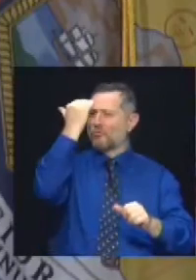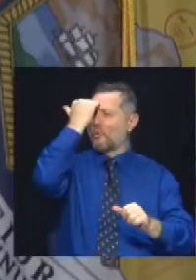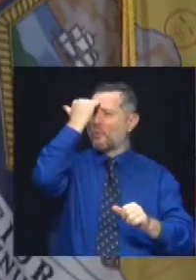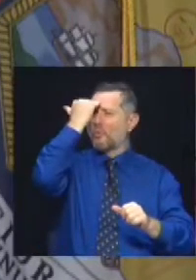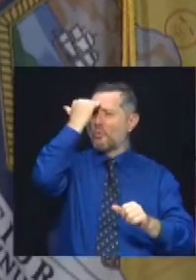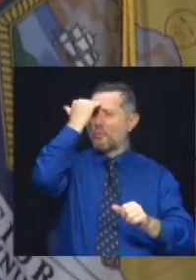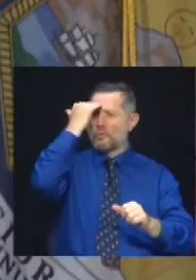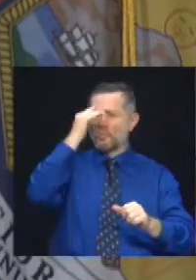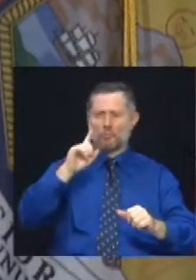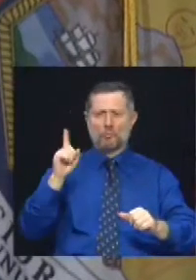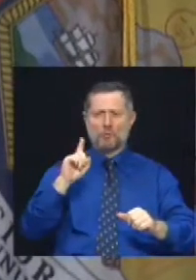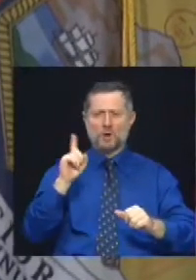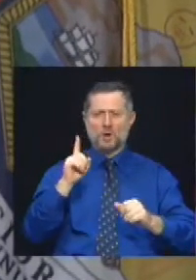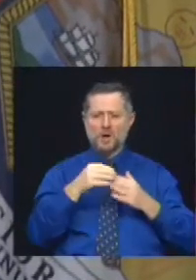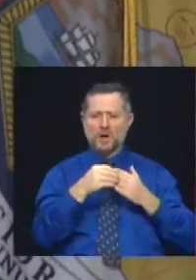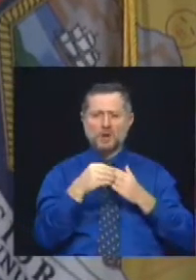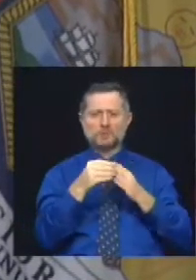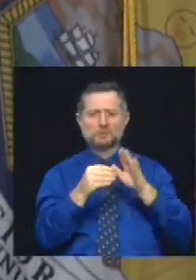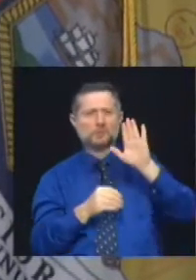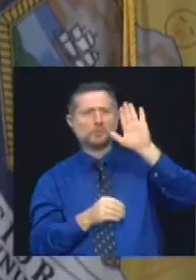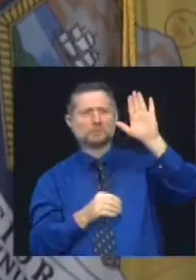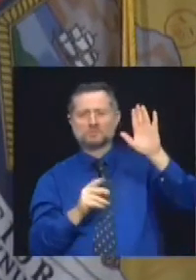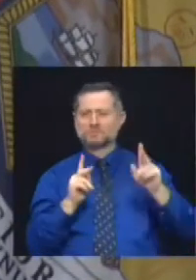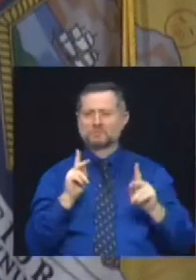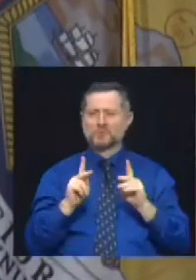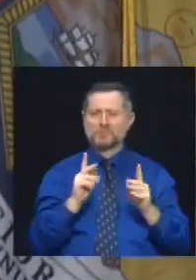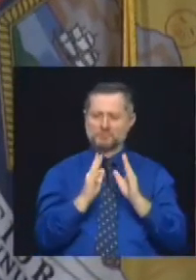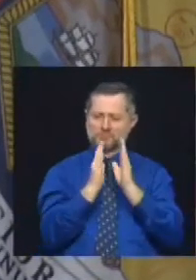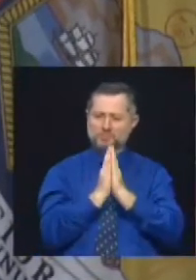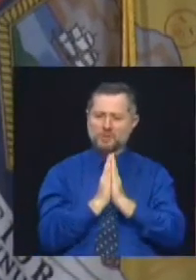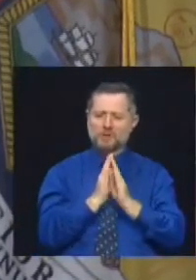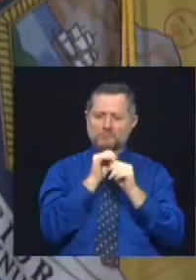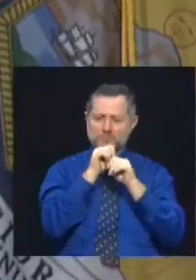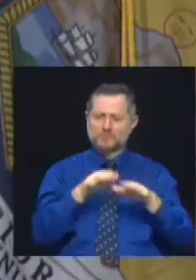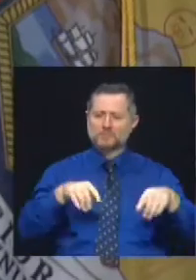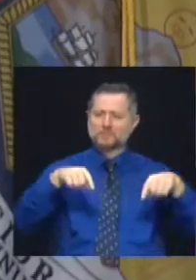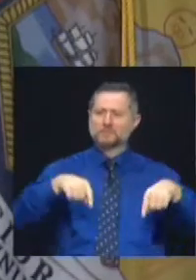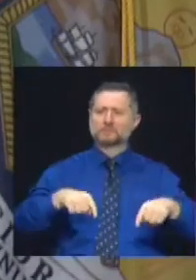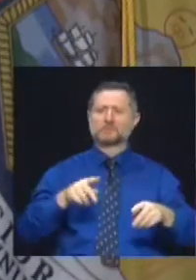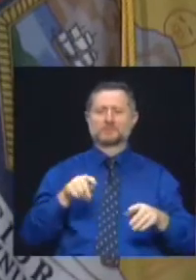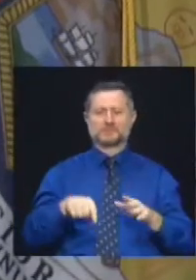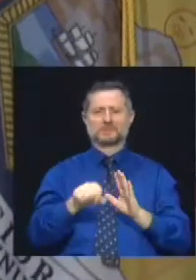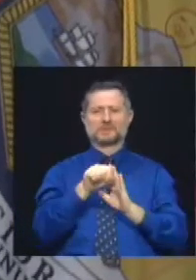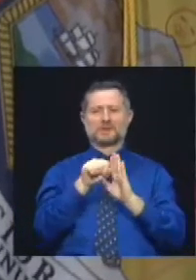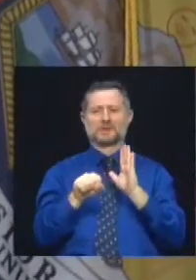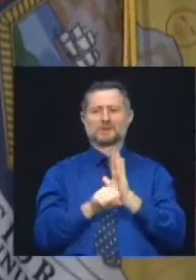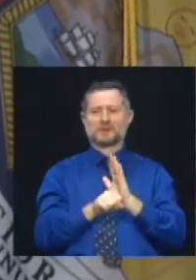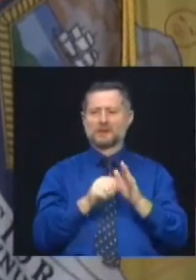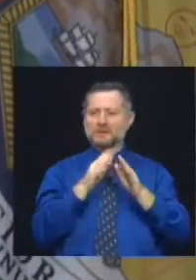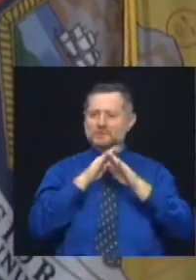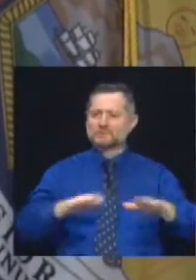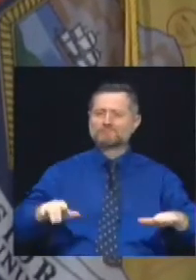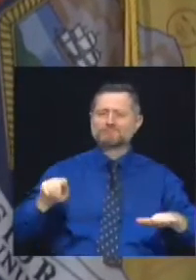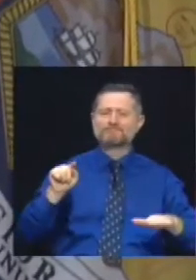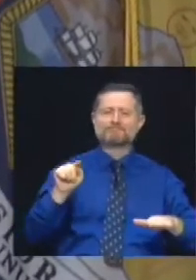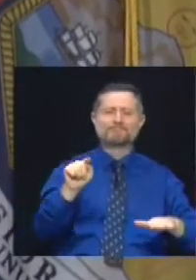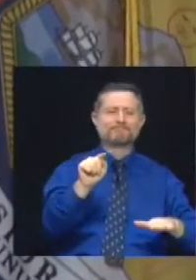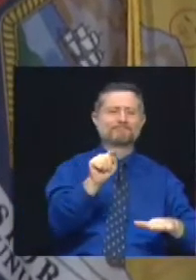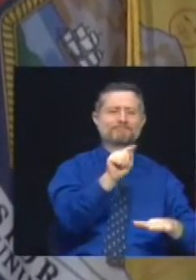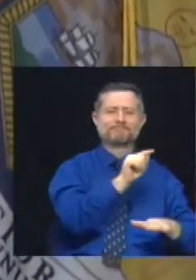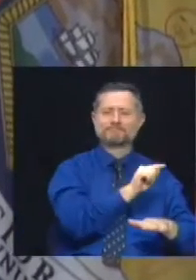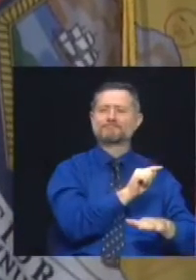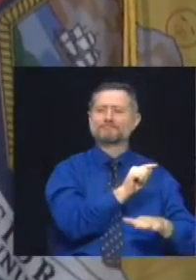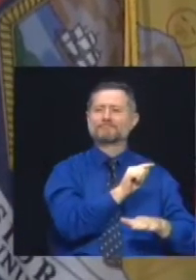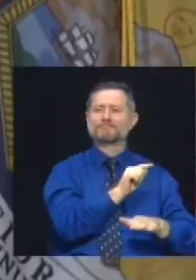to lead your people. We ask God your blessing upon this state and upon everyone that is concerned